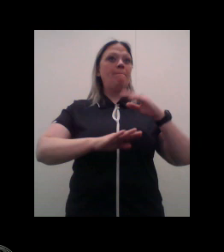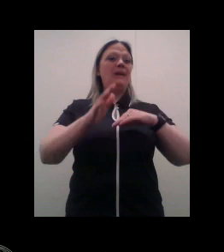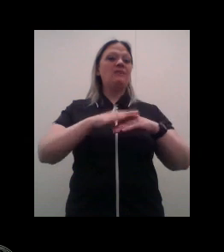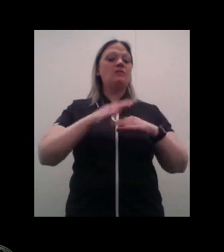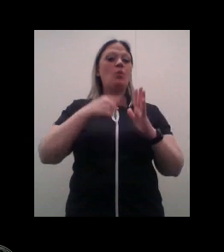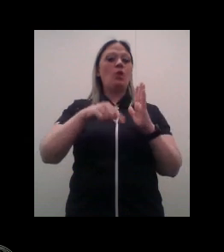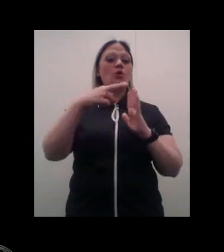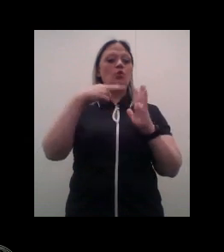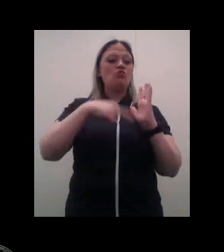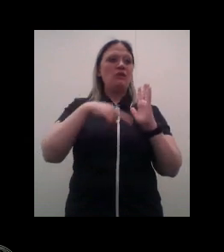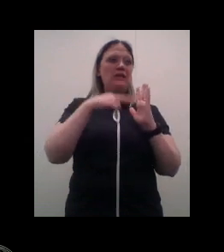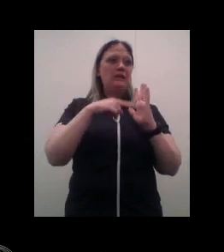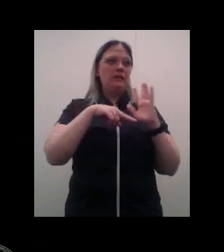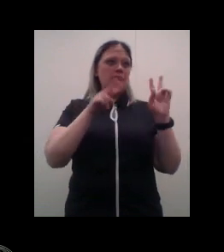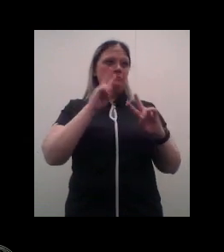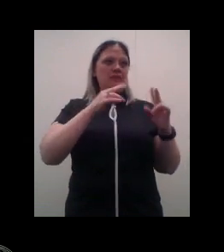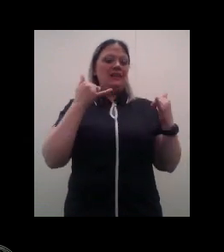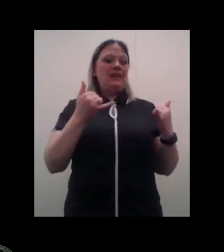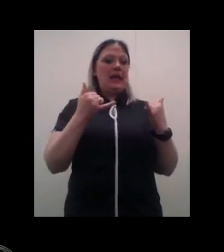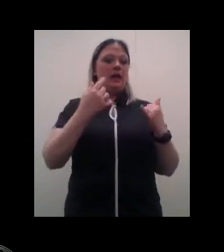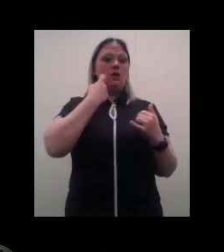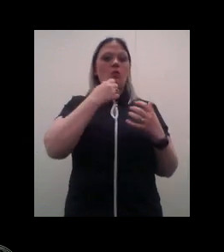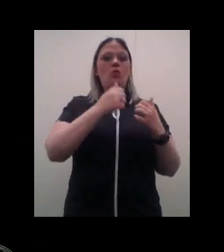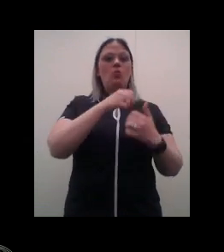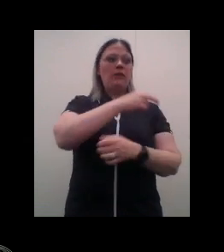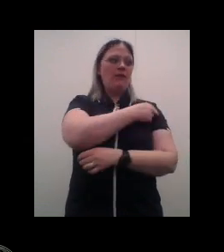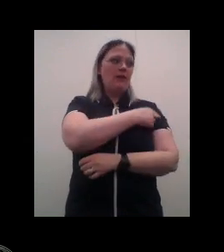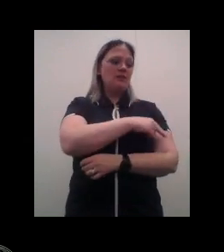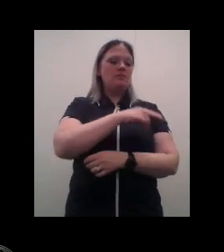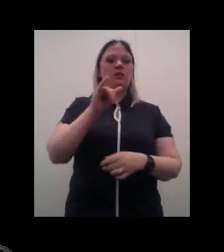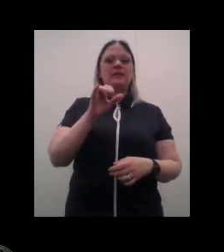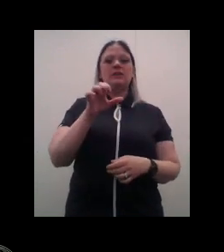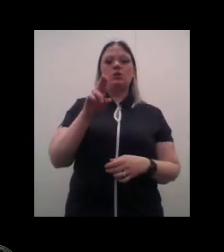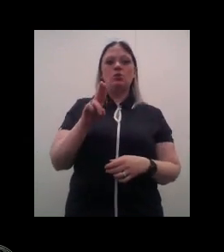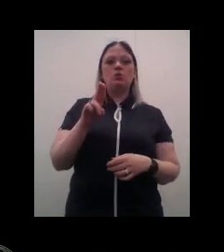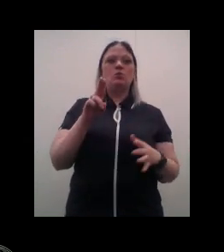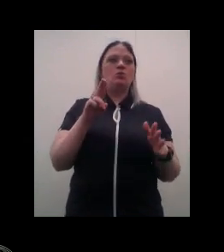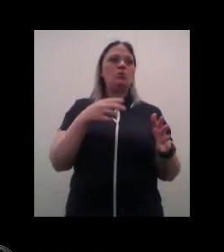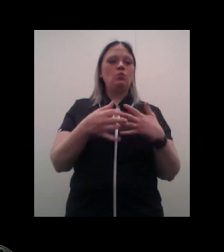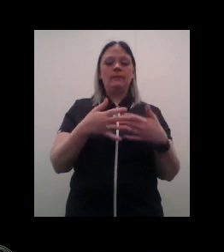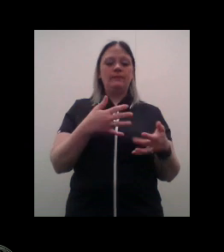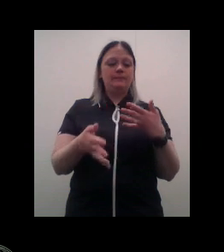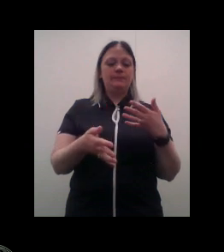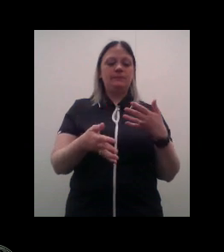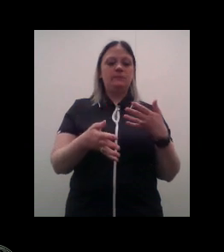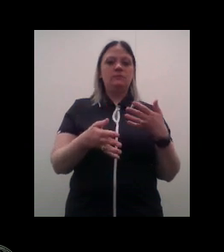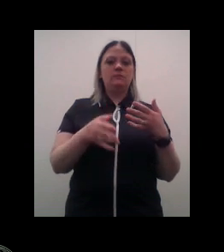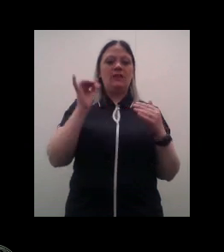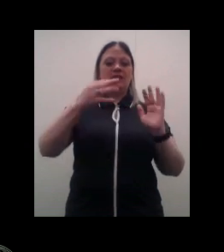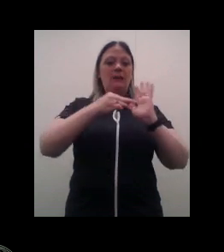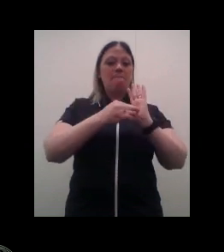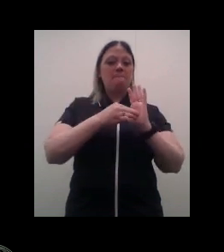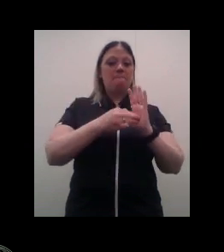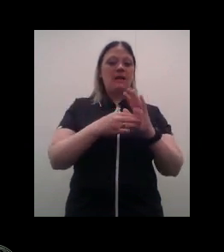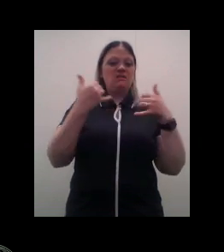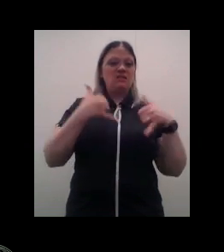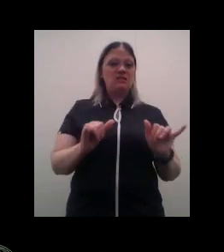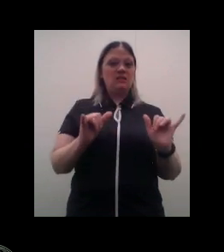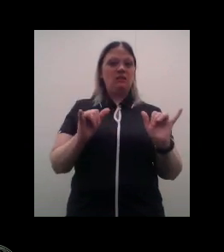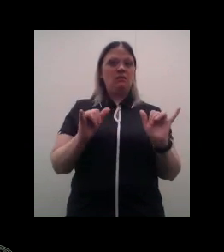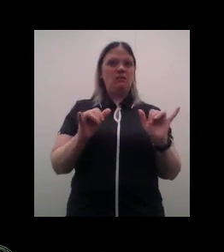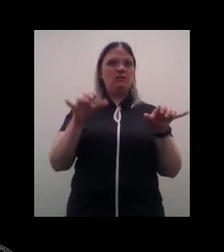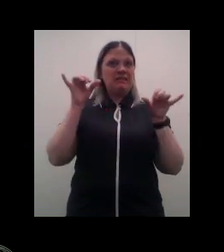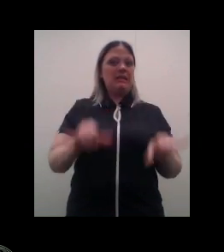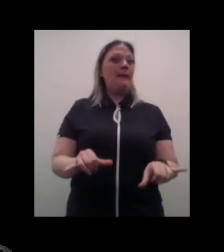reading now lately with hospitalization, ICU rates, what have you, does that modeling still hold in